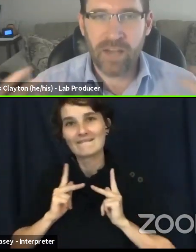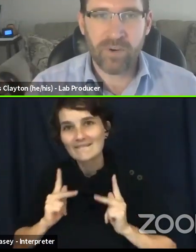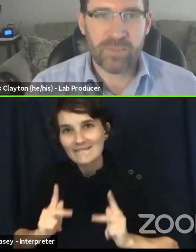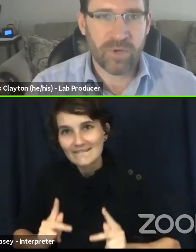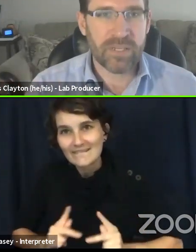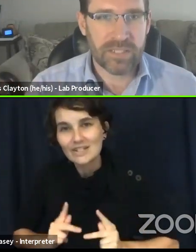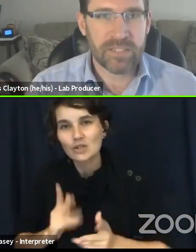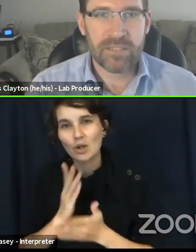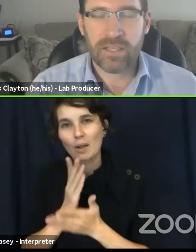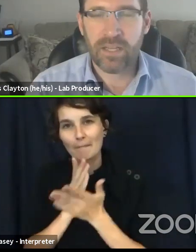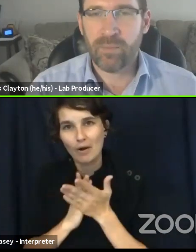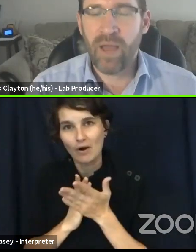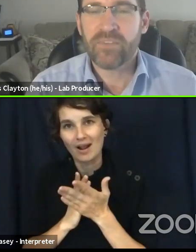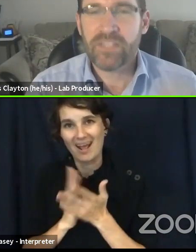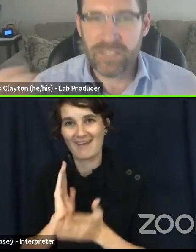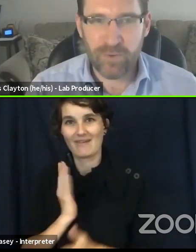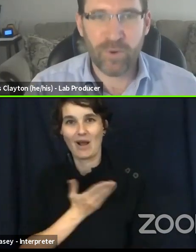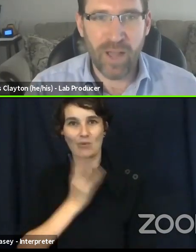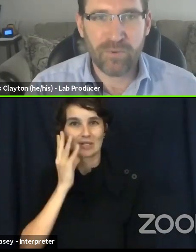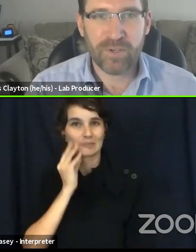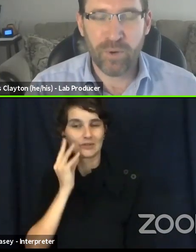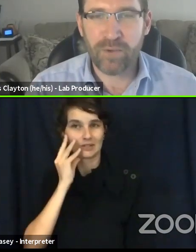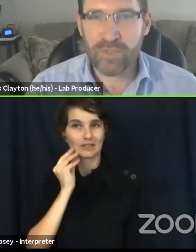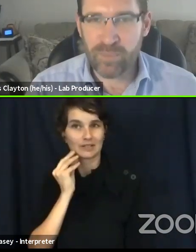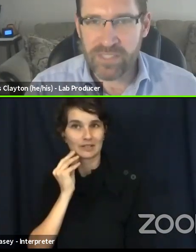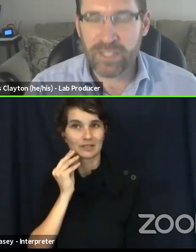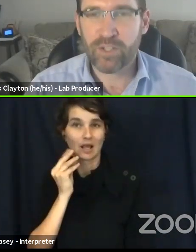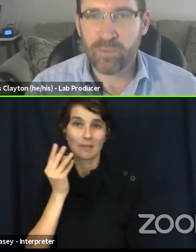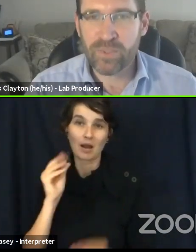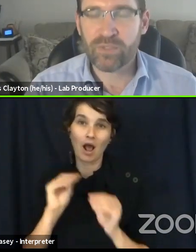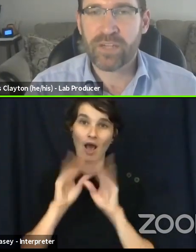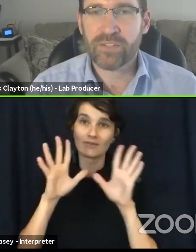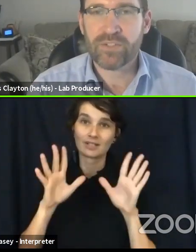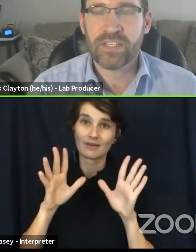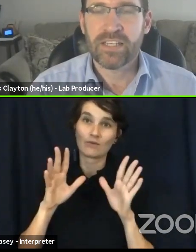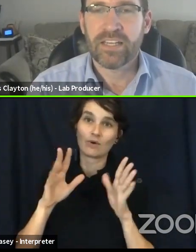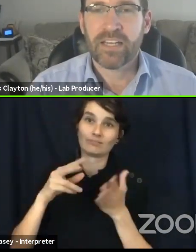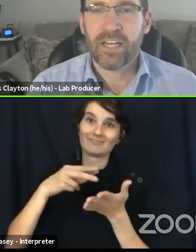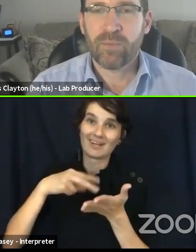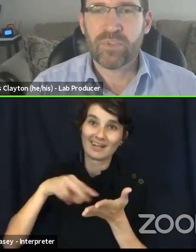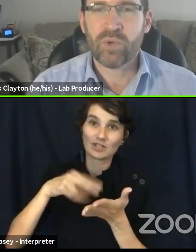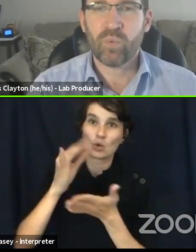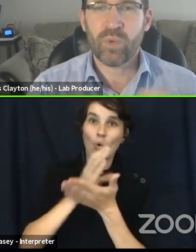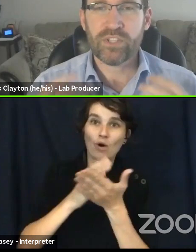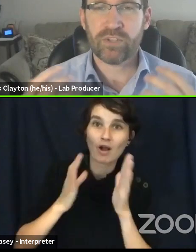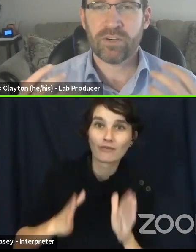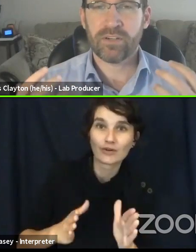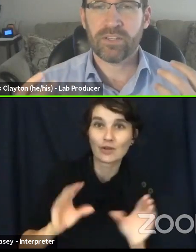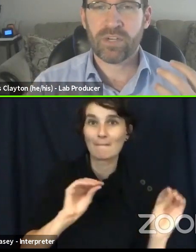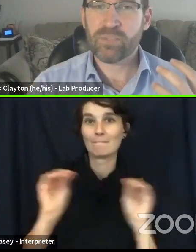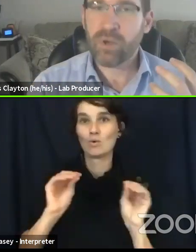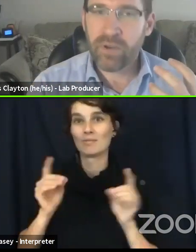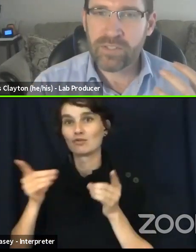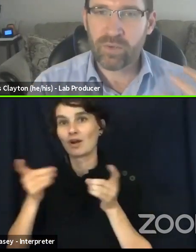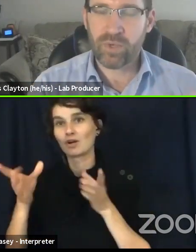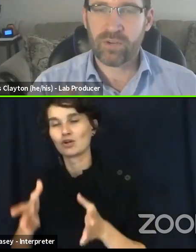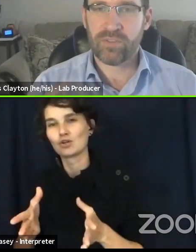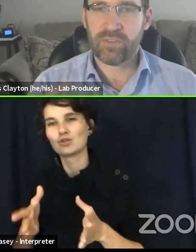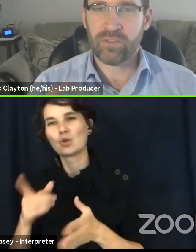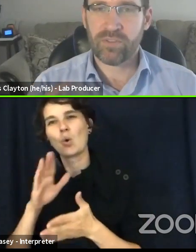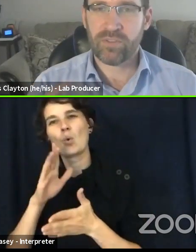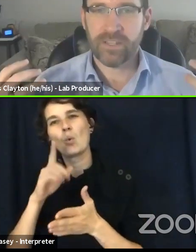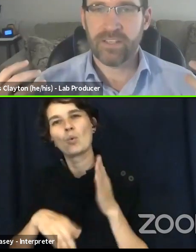a lot of our experience is, obviously for choreographers in particular, movement directors. So what's your experience,